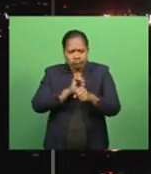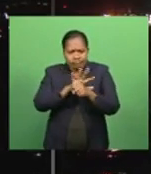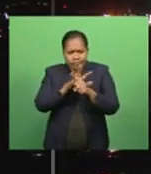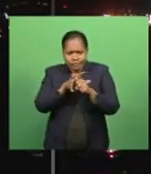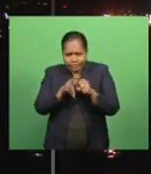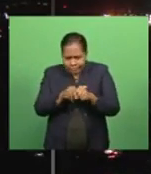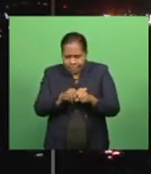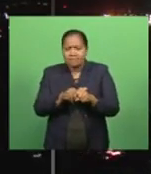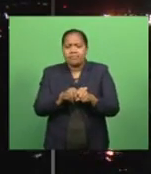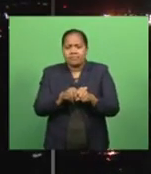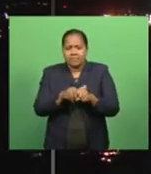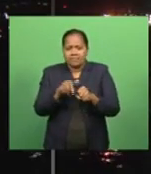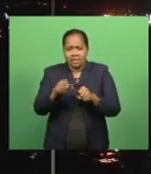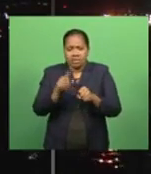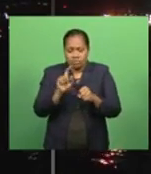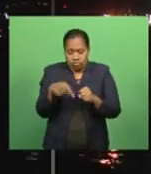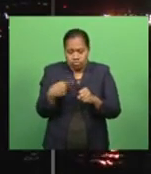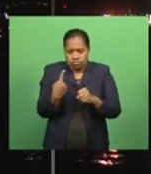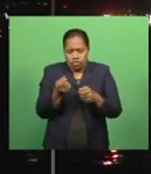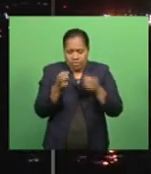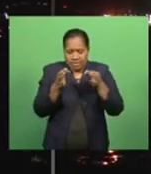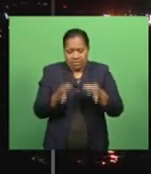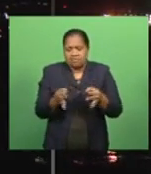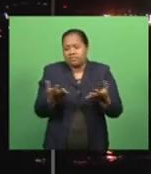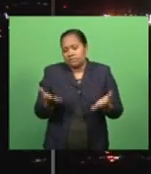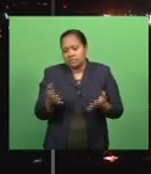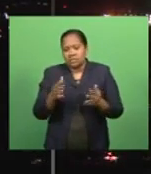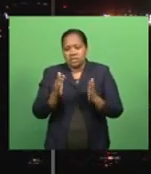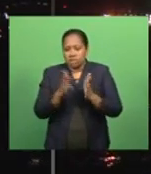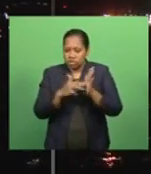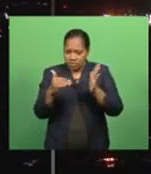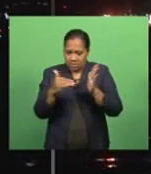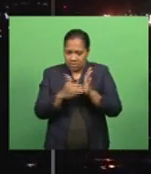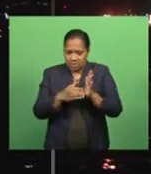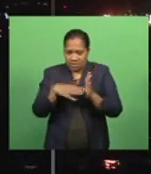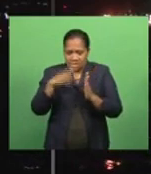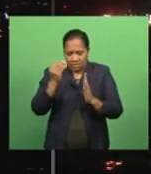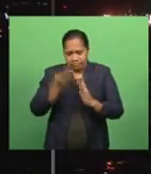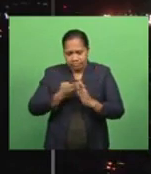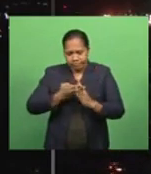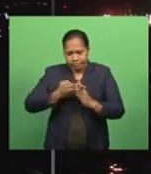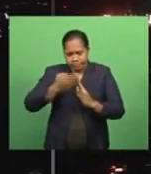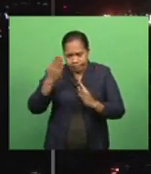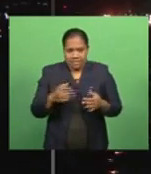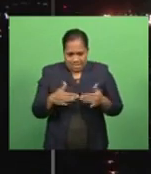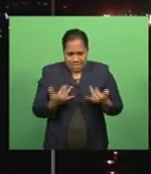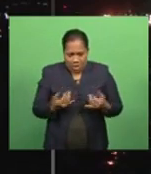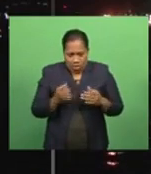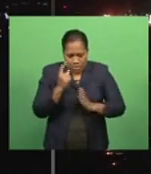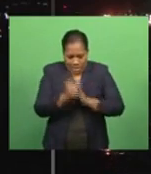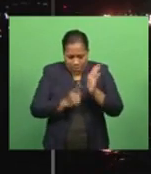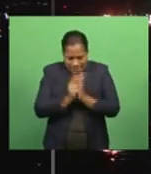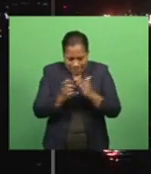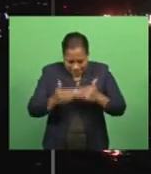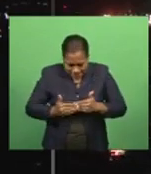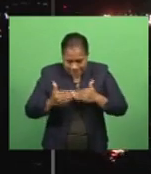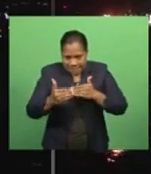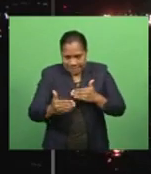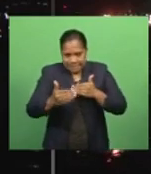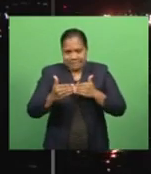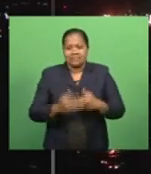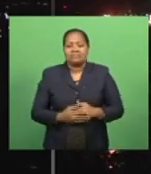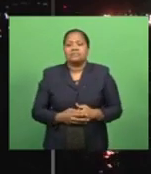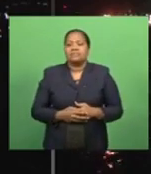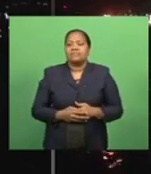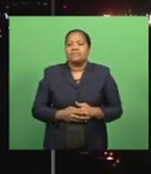tomorrow's decision deadline on whether New Zealand can safely loosen lockdown restrictions and move to level 3. The best way to predict